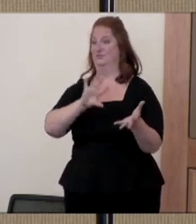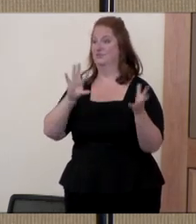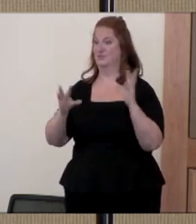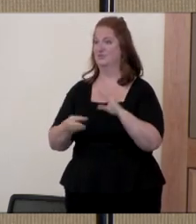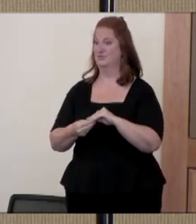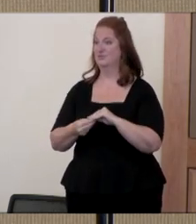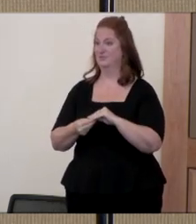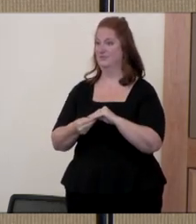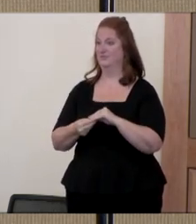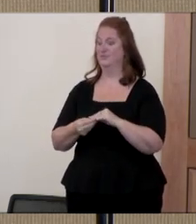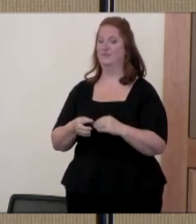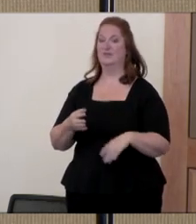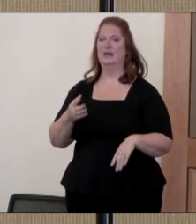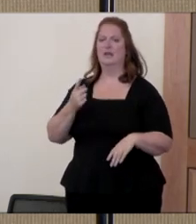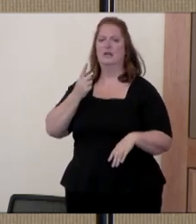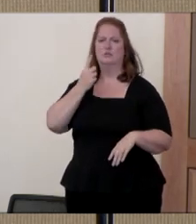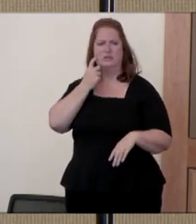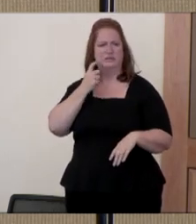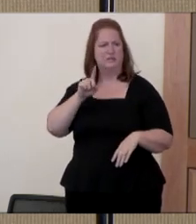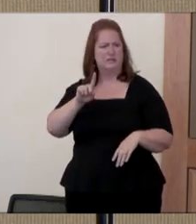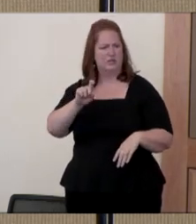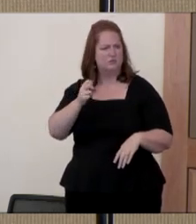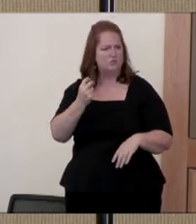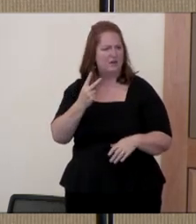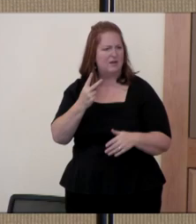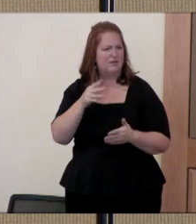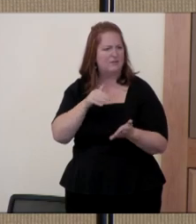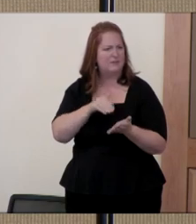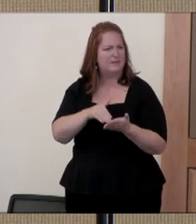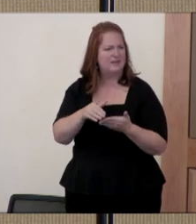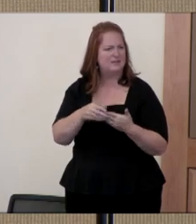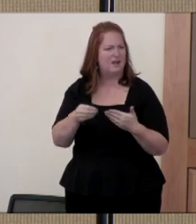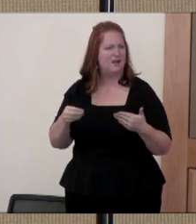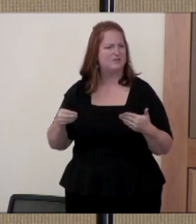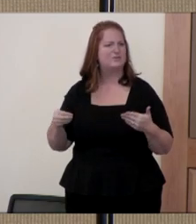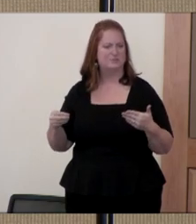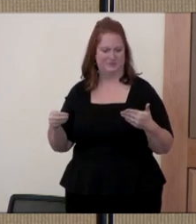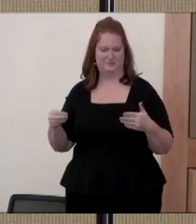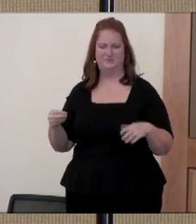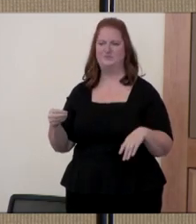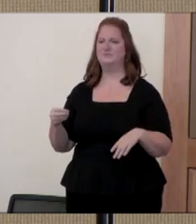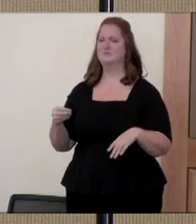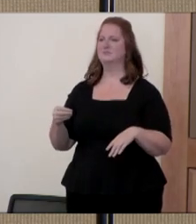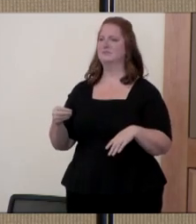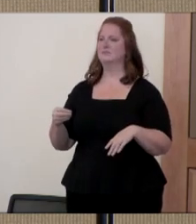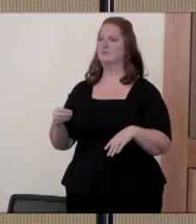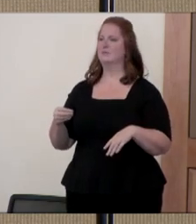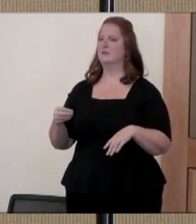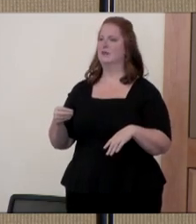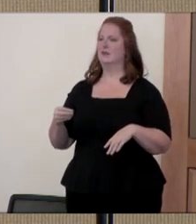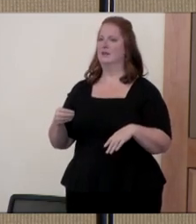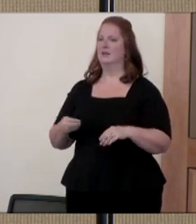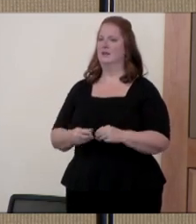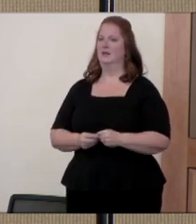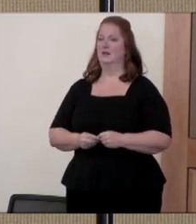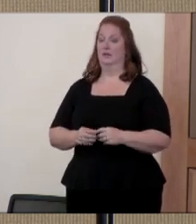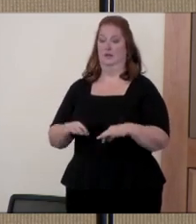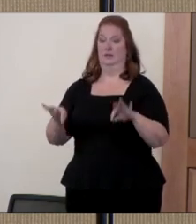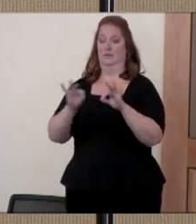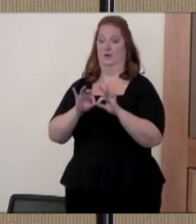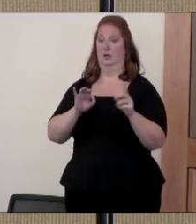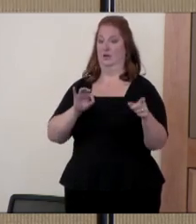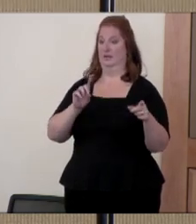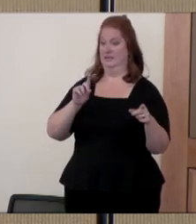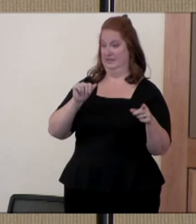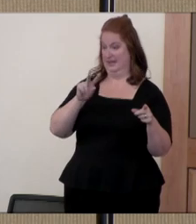And of course, recently, the $112 million. But what's really important is that Dave